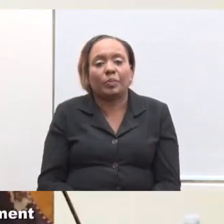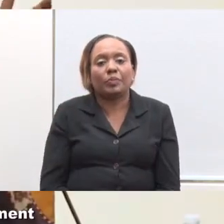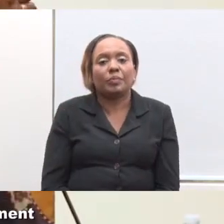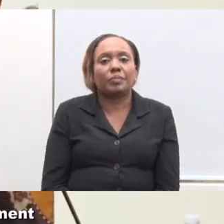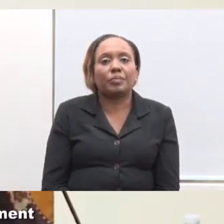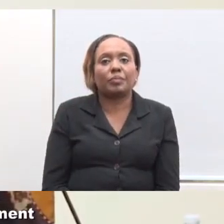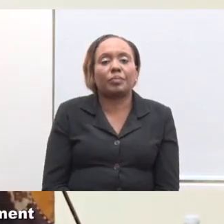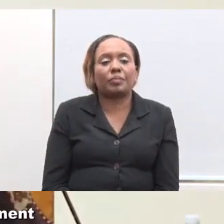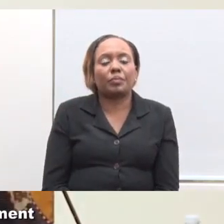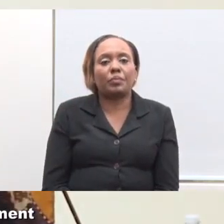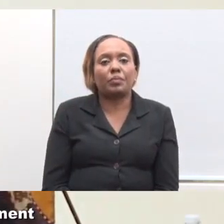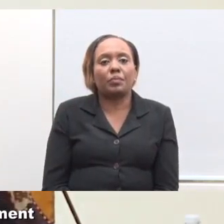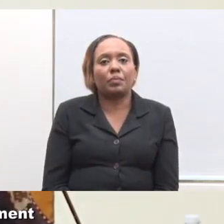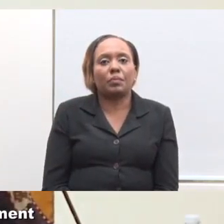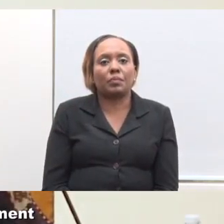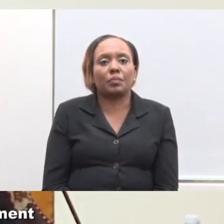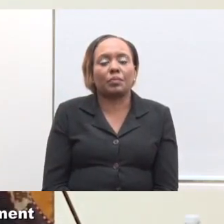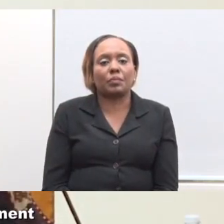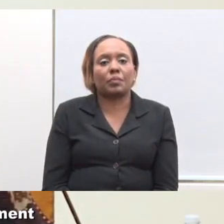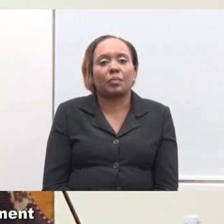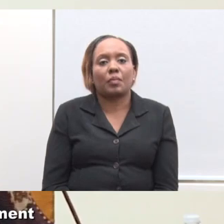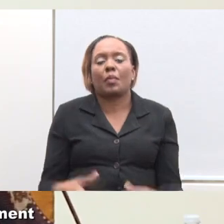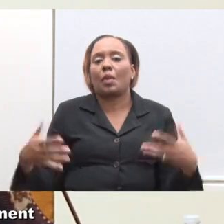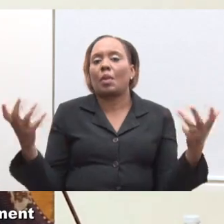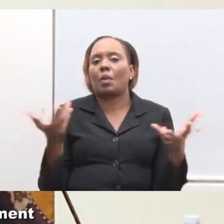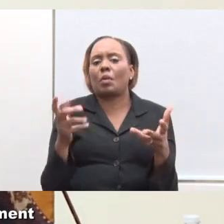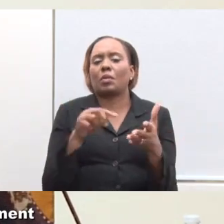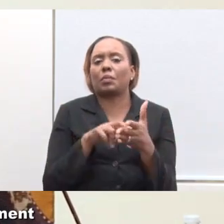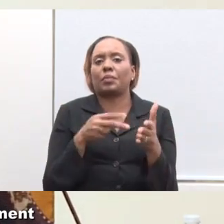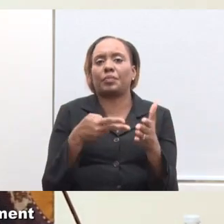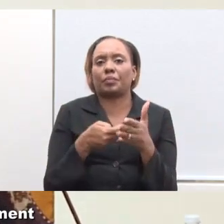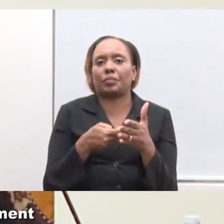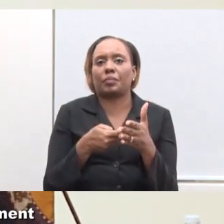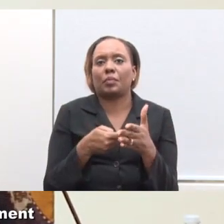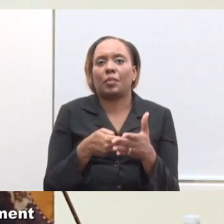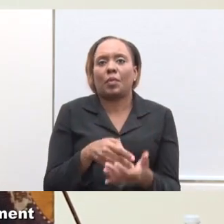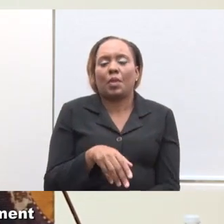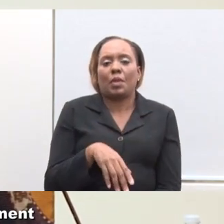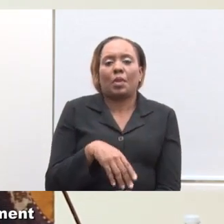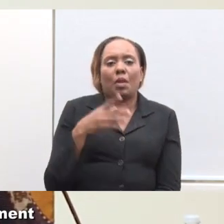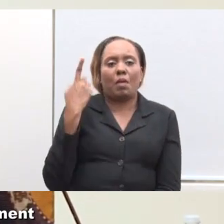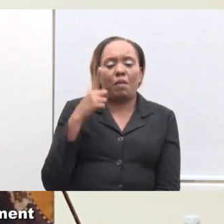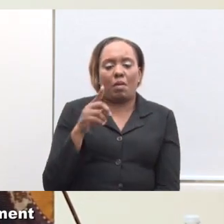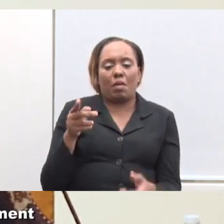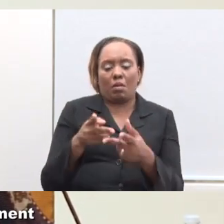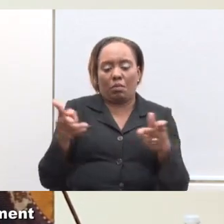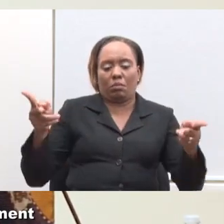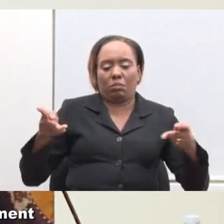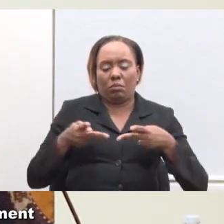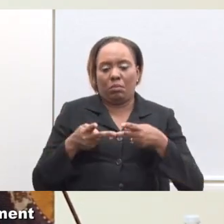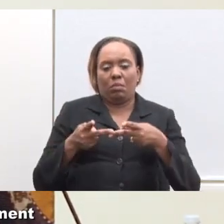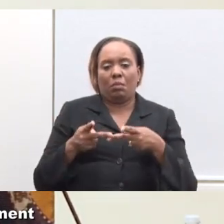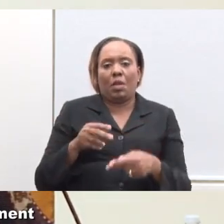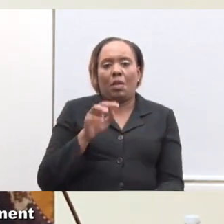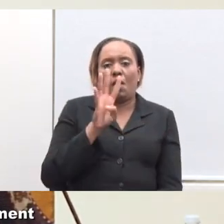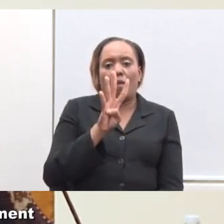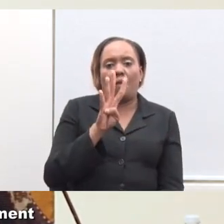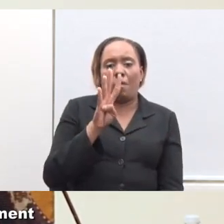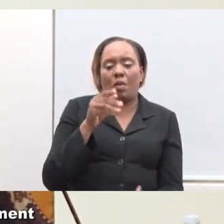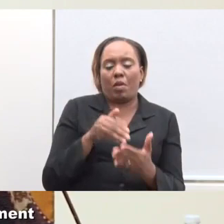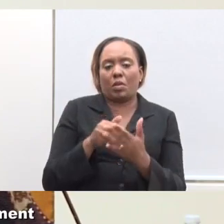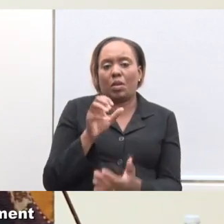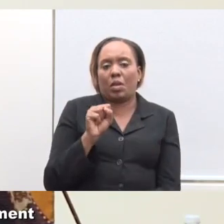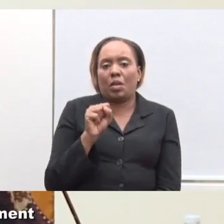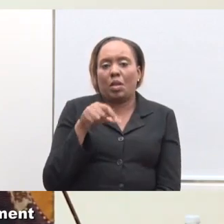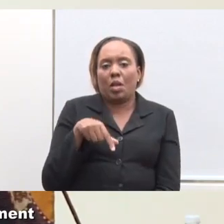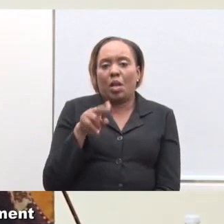What does this mean? That for a 4,000 square foot lot, you will pay